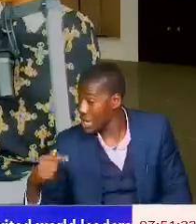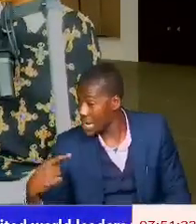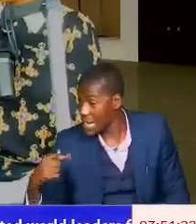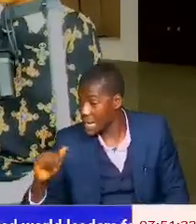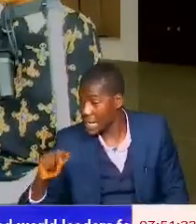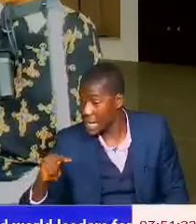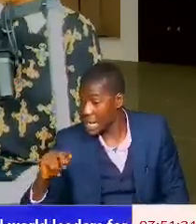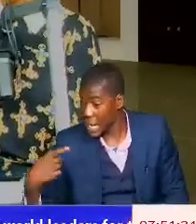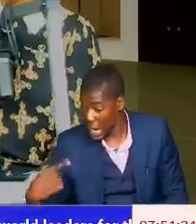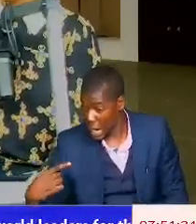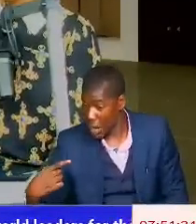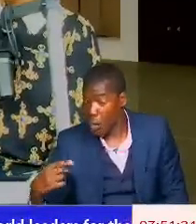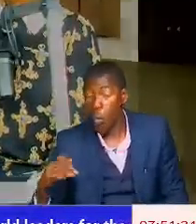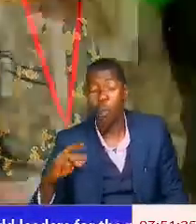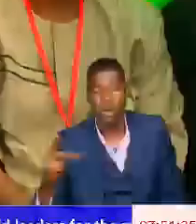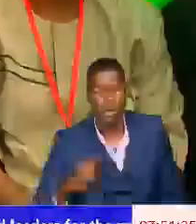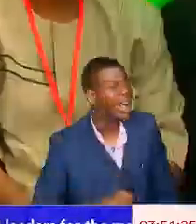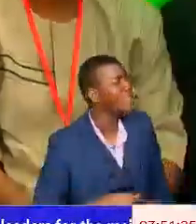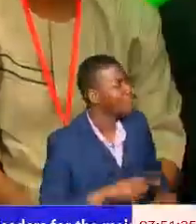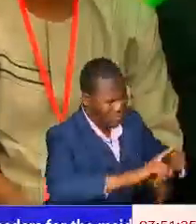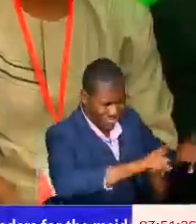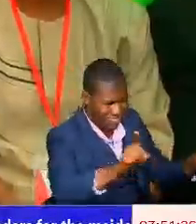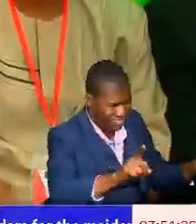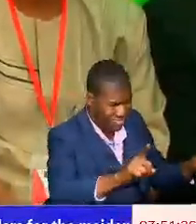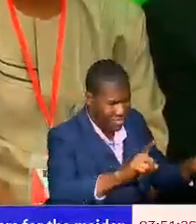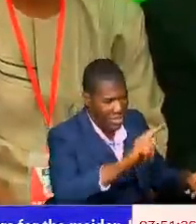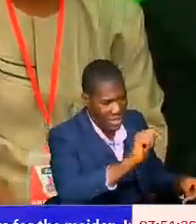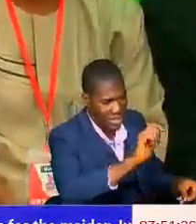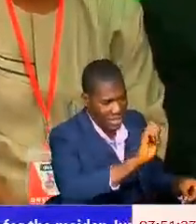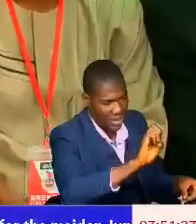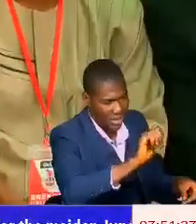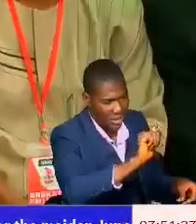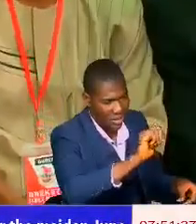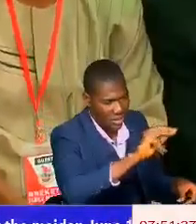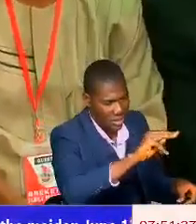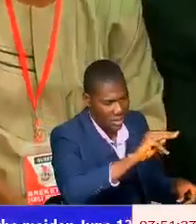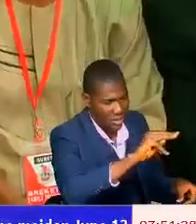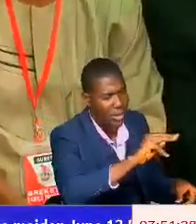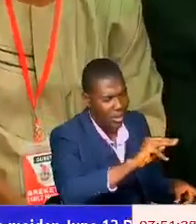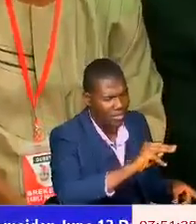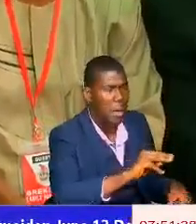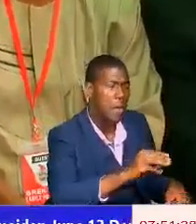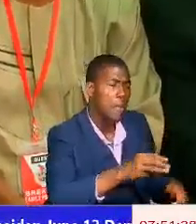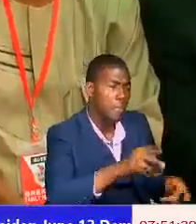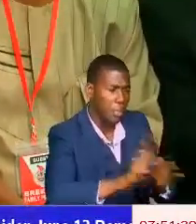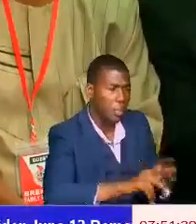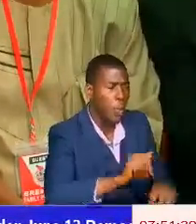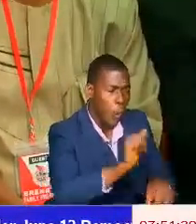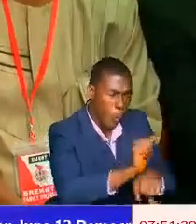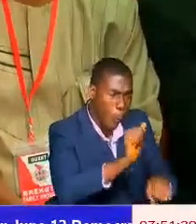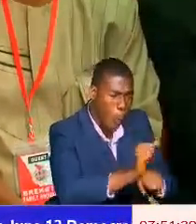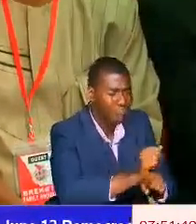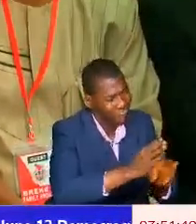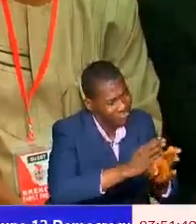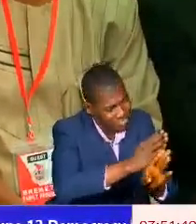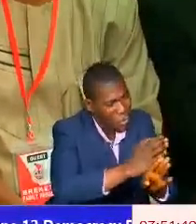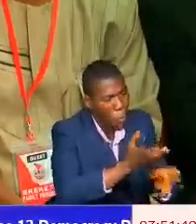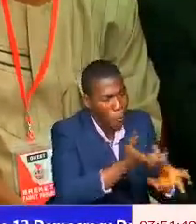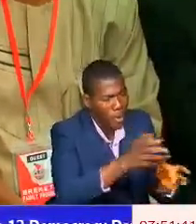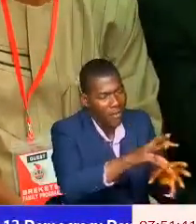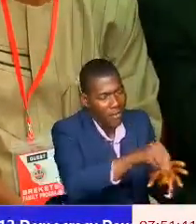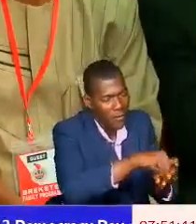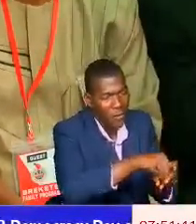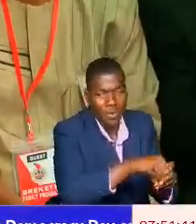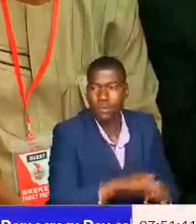Difference day. Team now, when you want to do better work, okay, when you don't organize work together, and make I